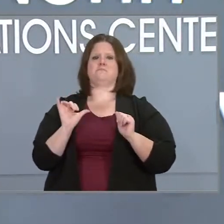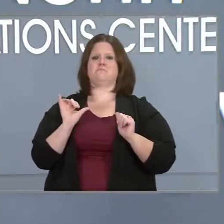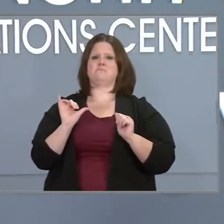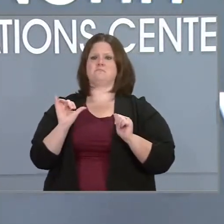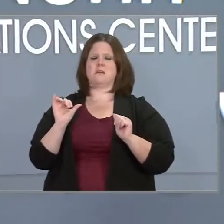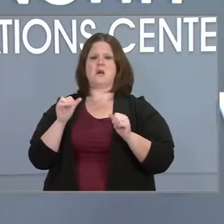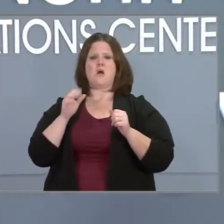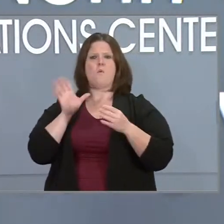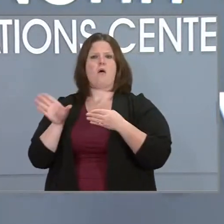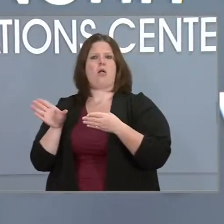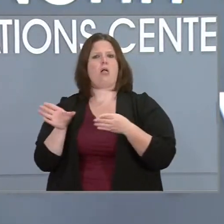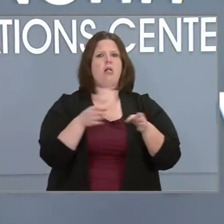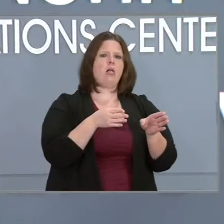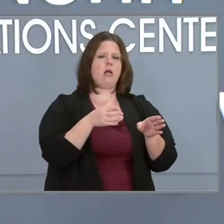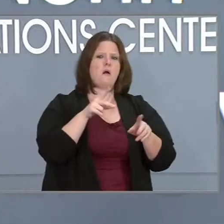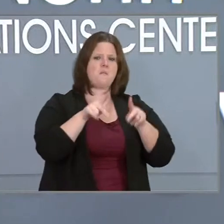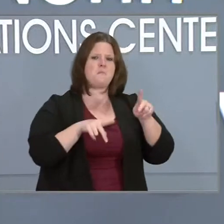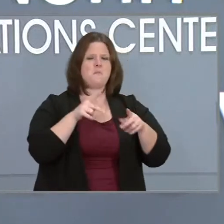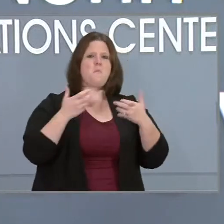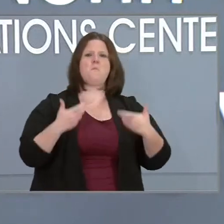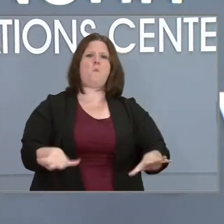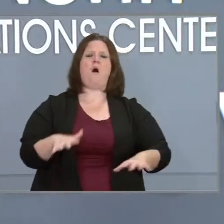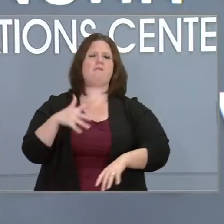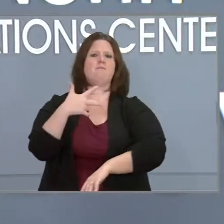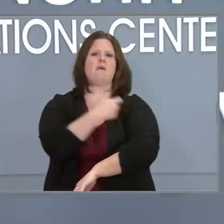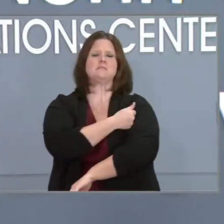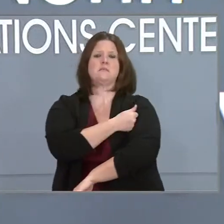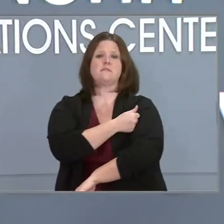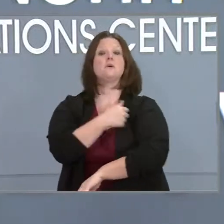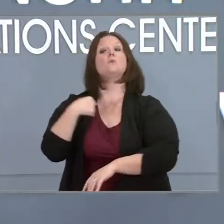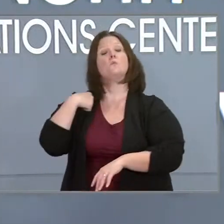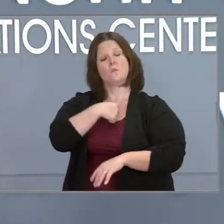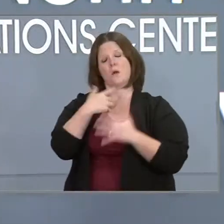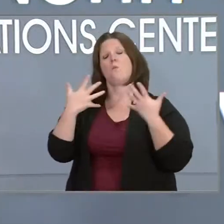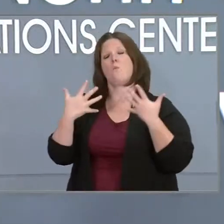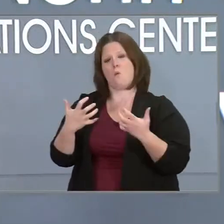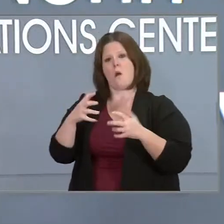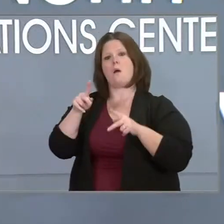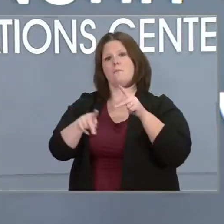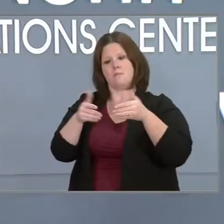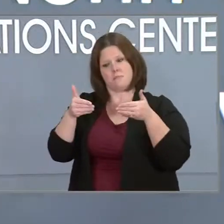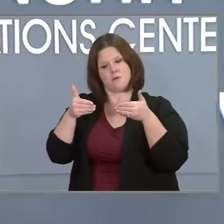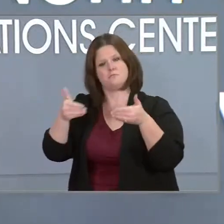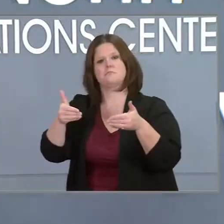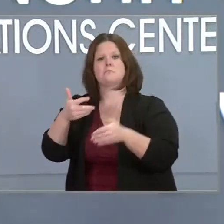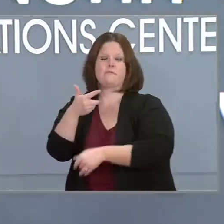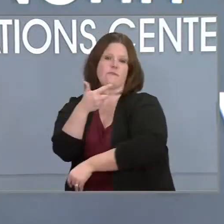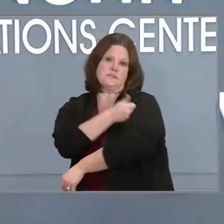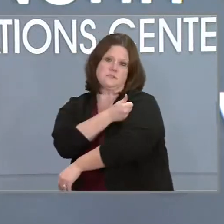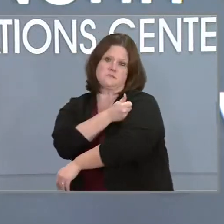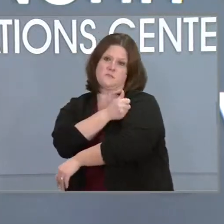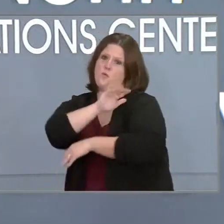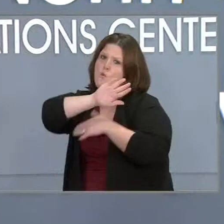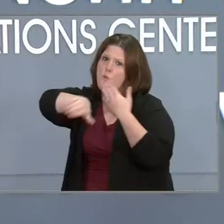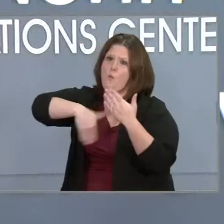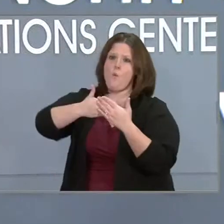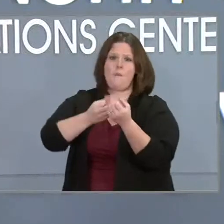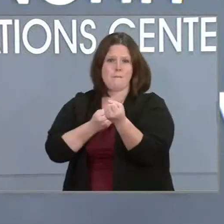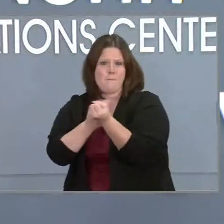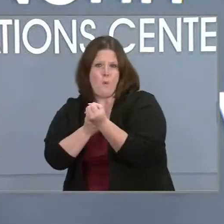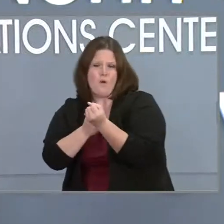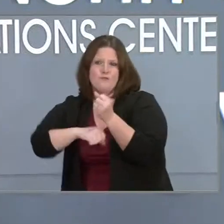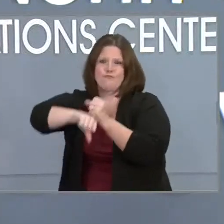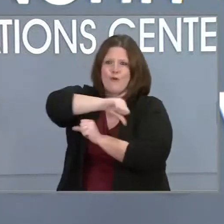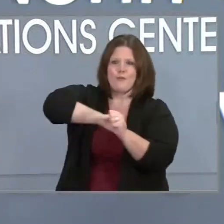the effort to get more people vaccinated, which is what we want to do right now. We want to have everybody coming together, businesses